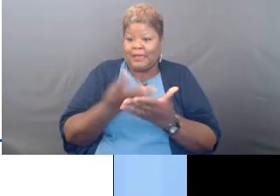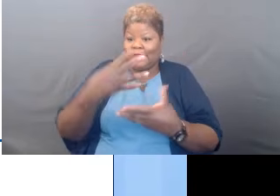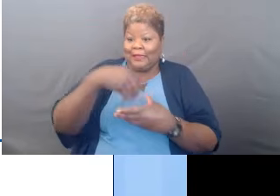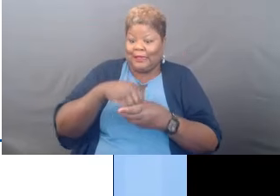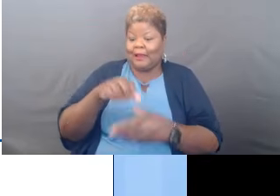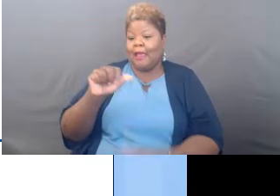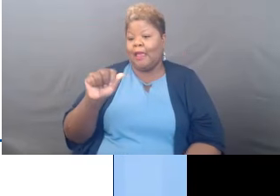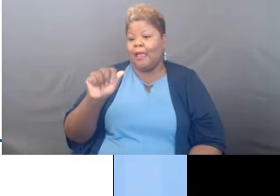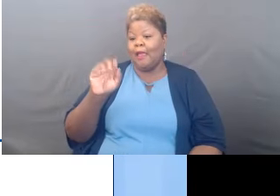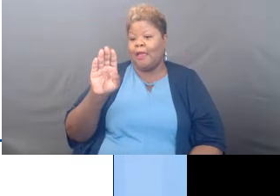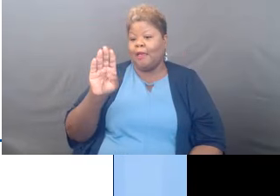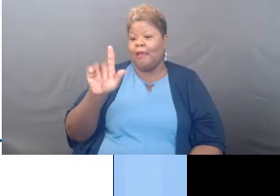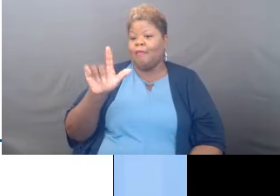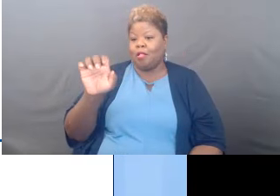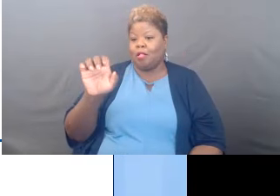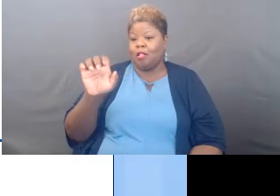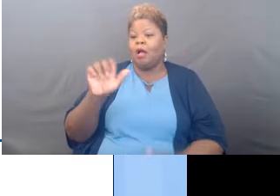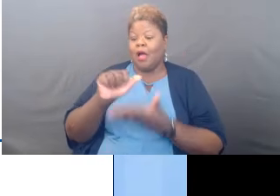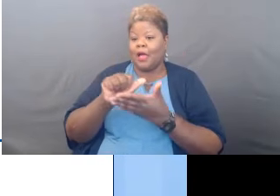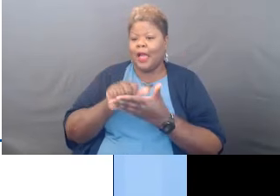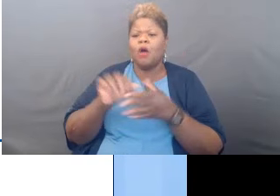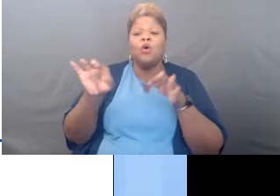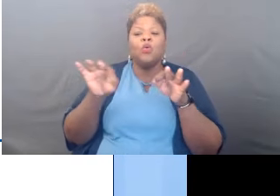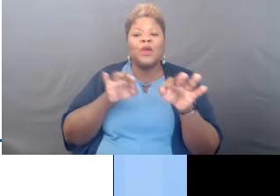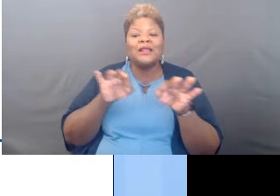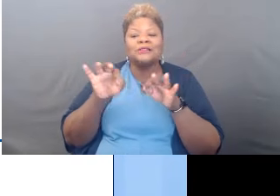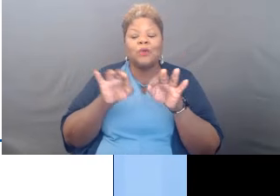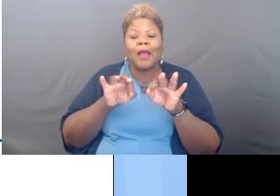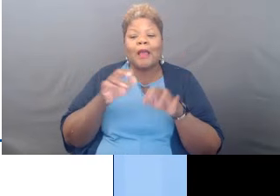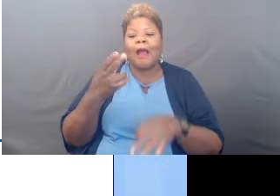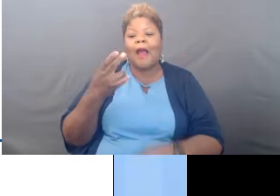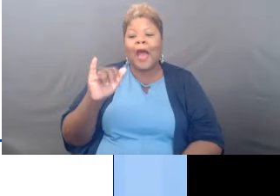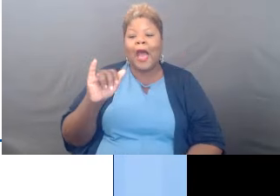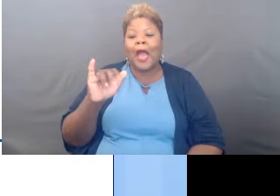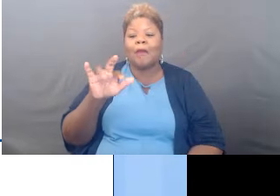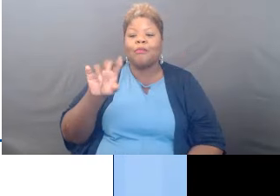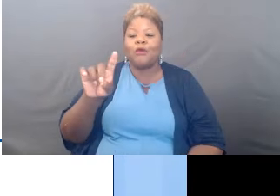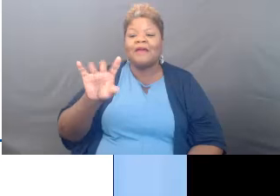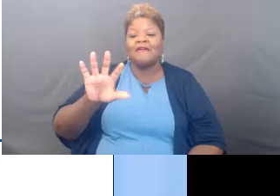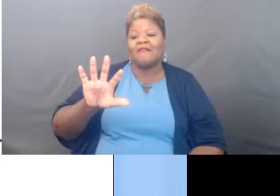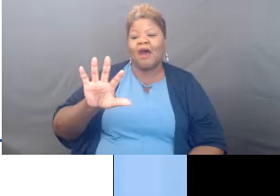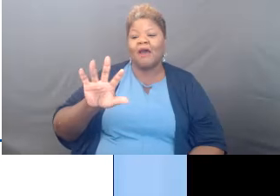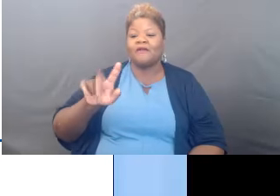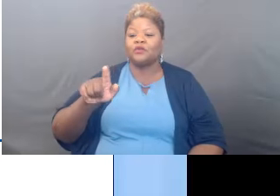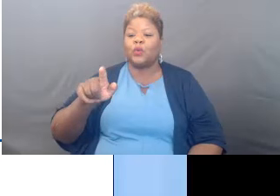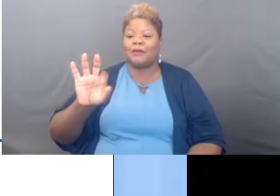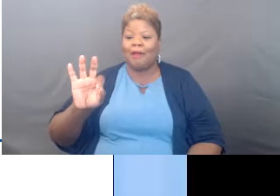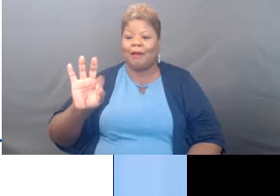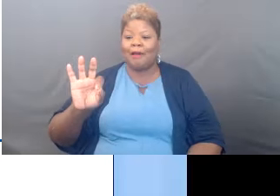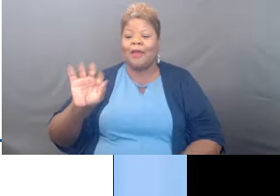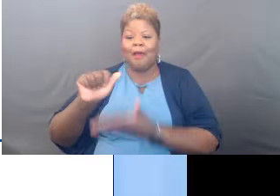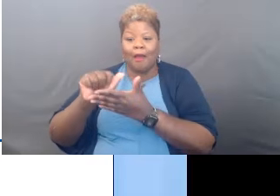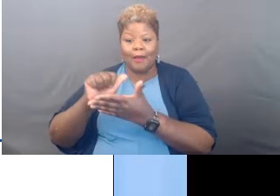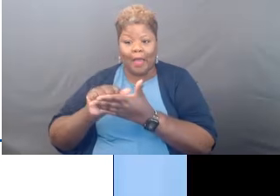account. Typically, we describe it as a hybrid of 529 college savings accounts,